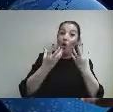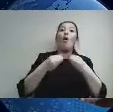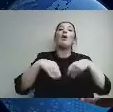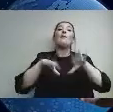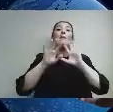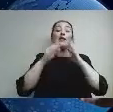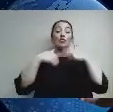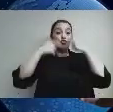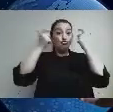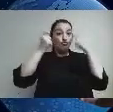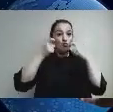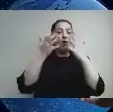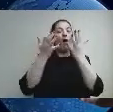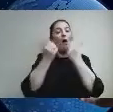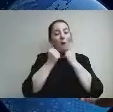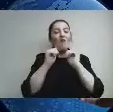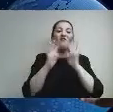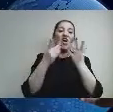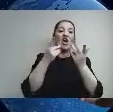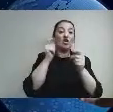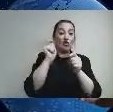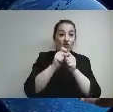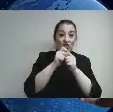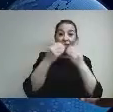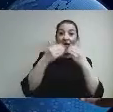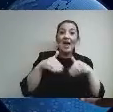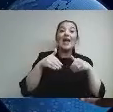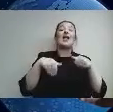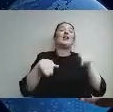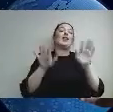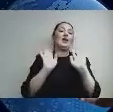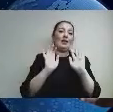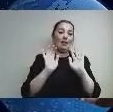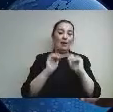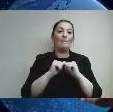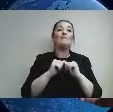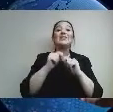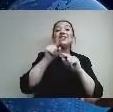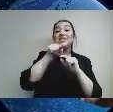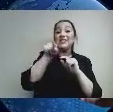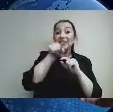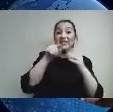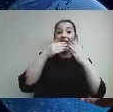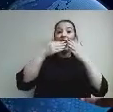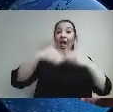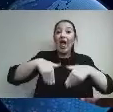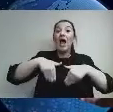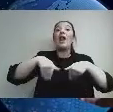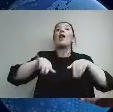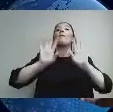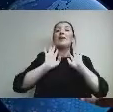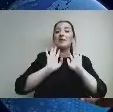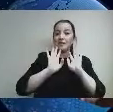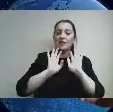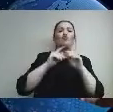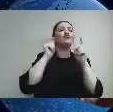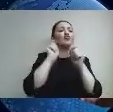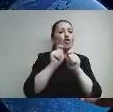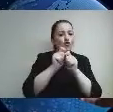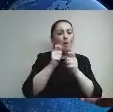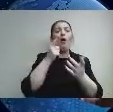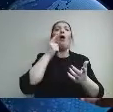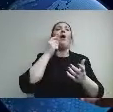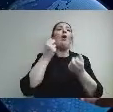to taking on responsibilities or getting employed. Actually, when you do